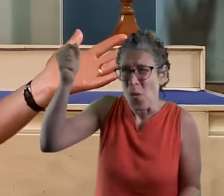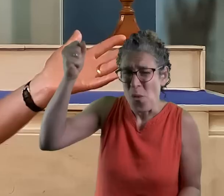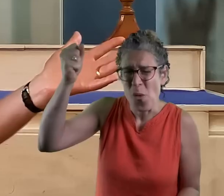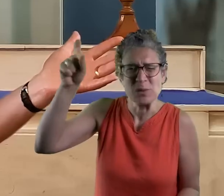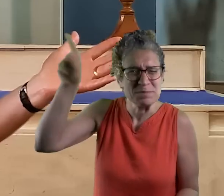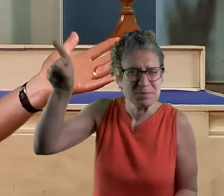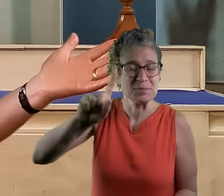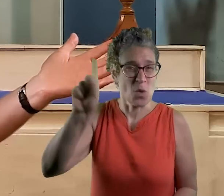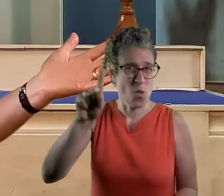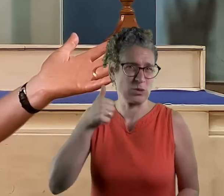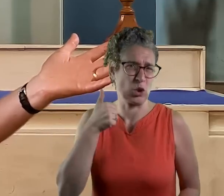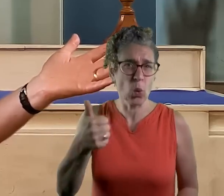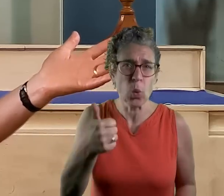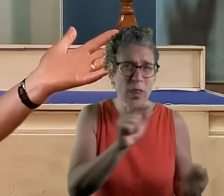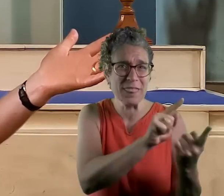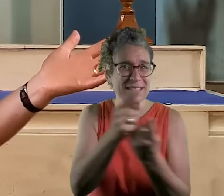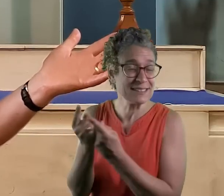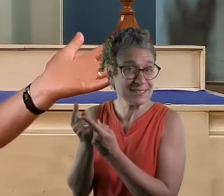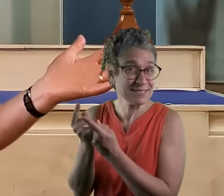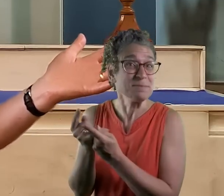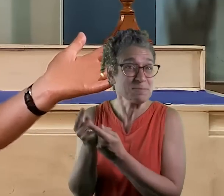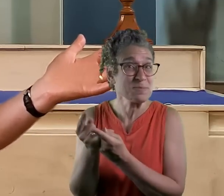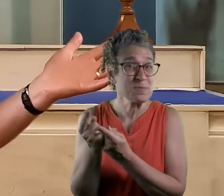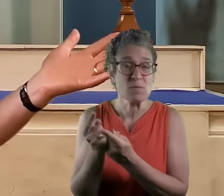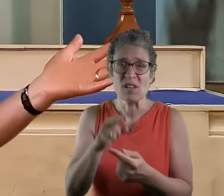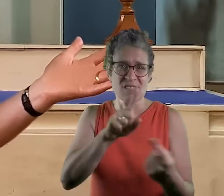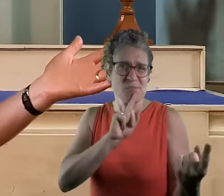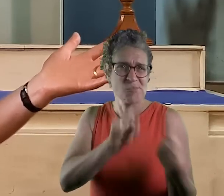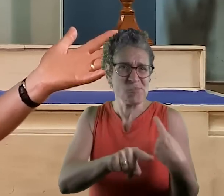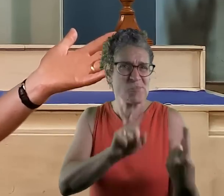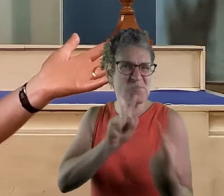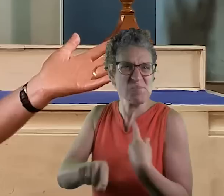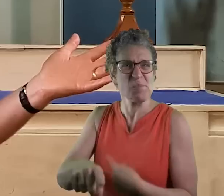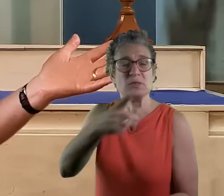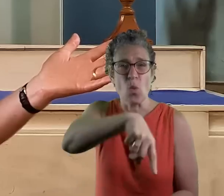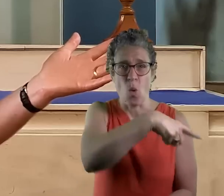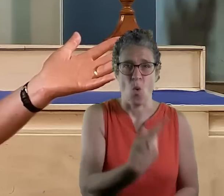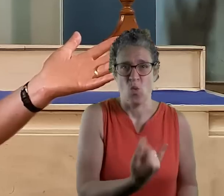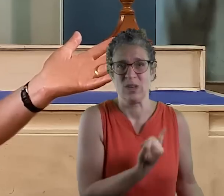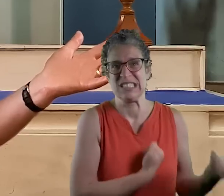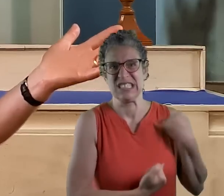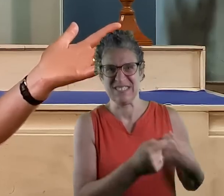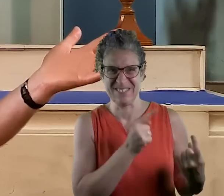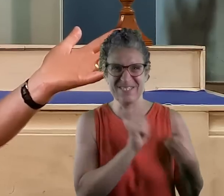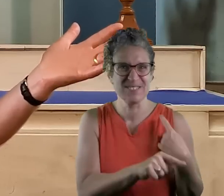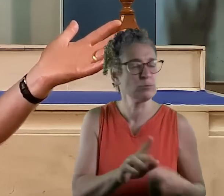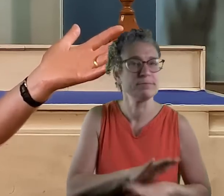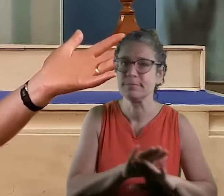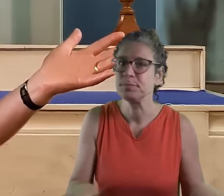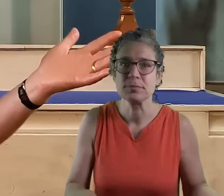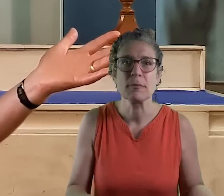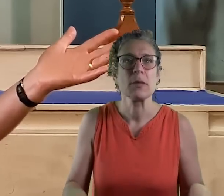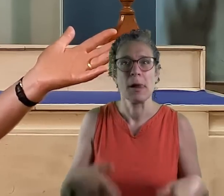that which is good. Render to no one evil for evil. Strengthen